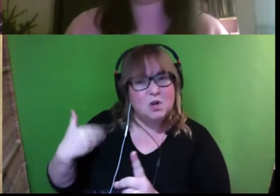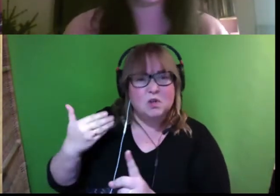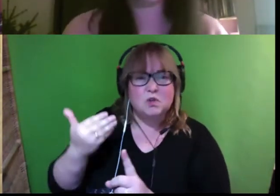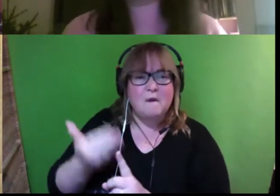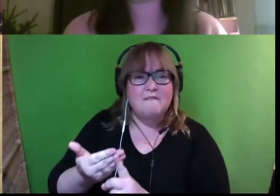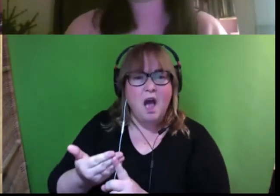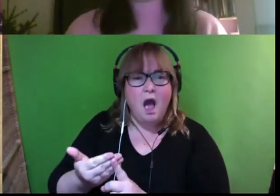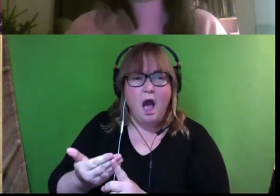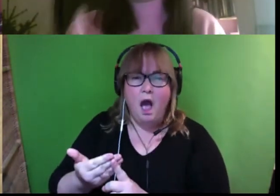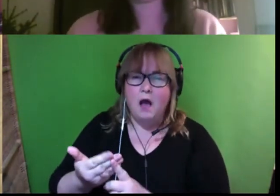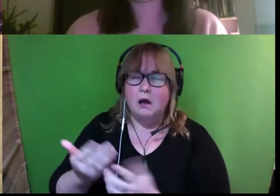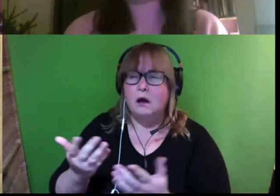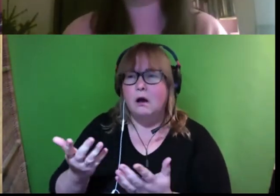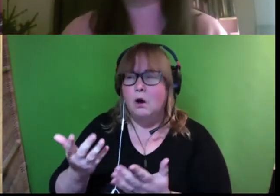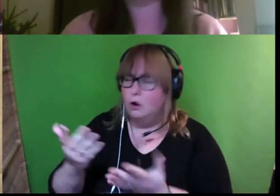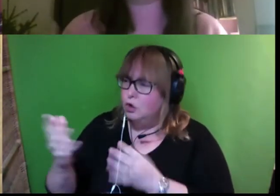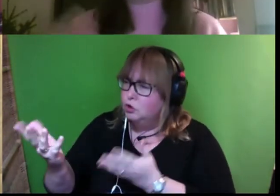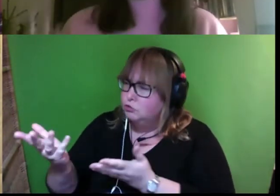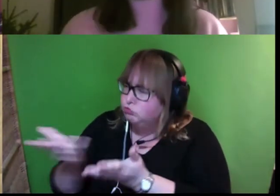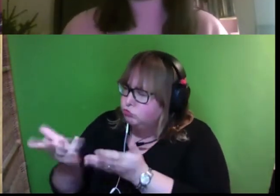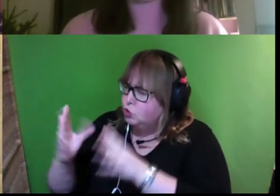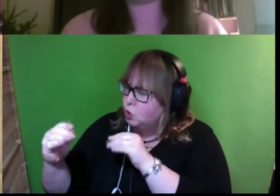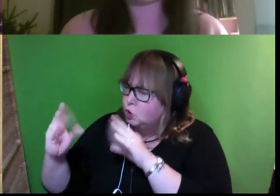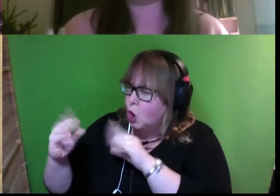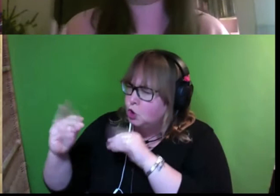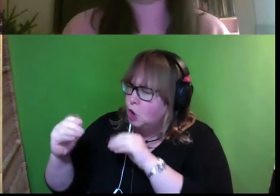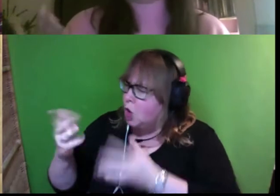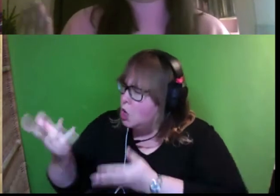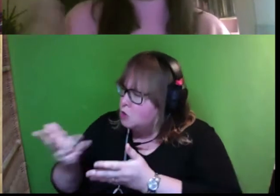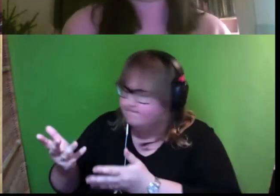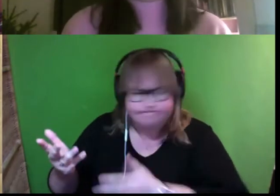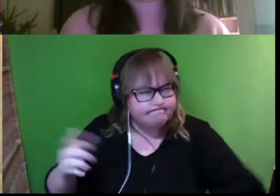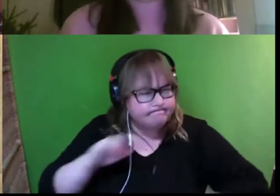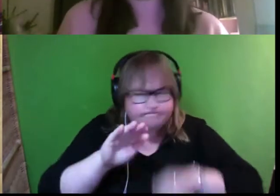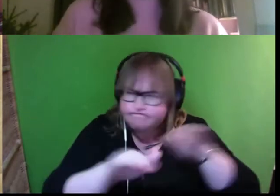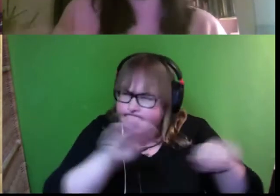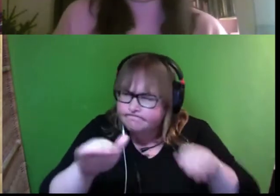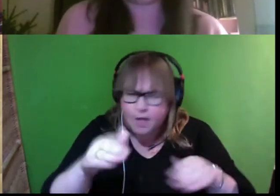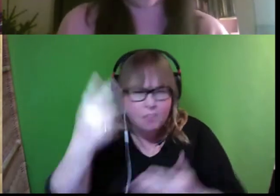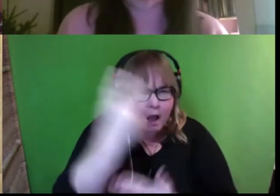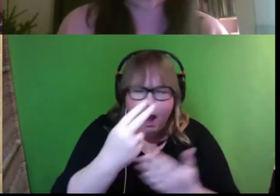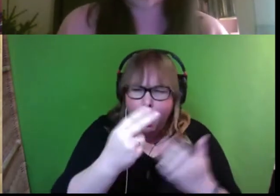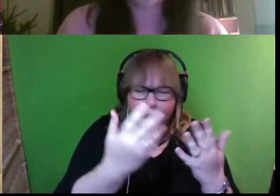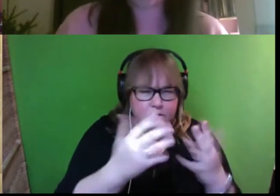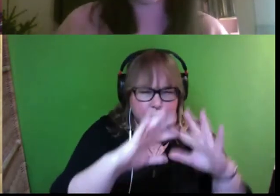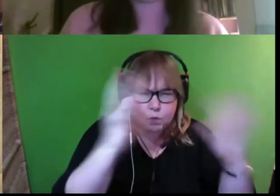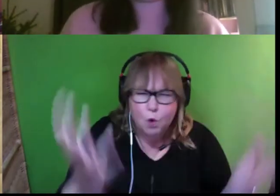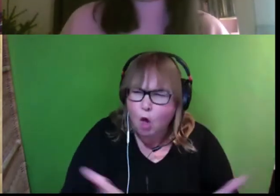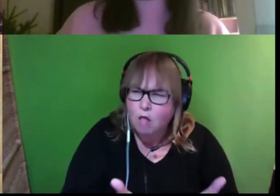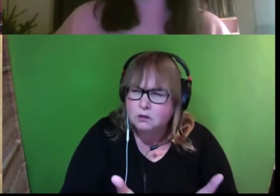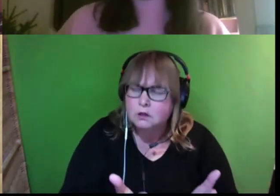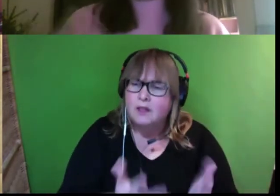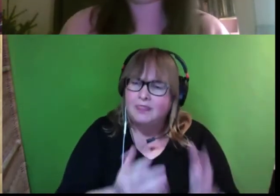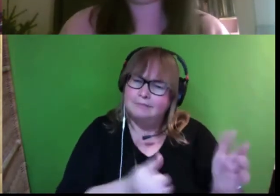having so many conversations, and with the art world serving as a backdrop, but not the be-all and end-all of